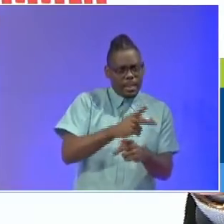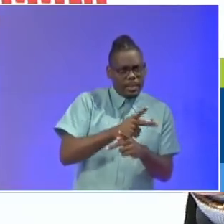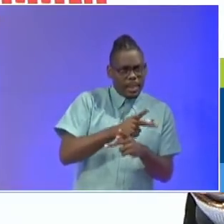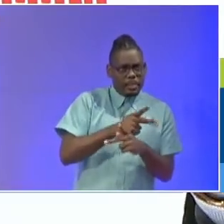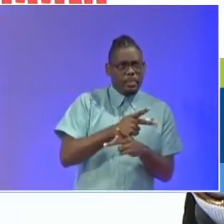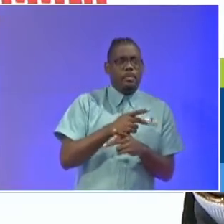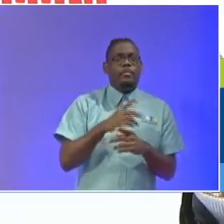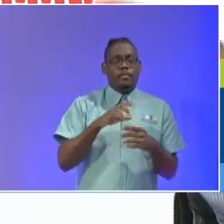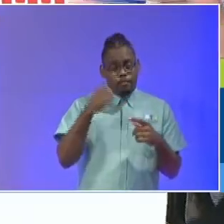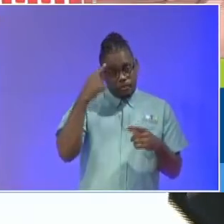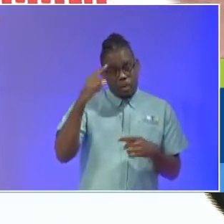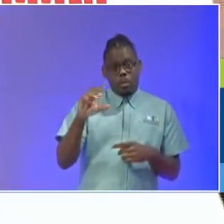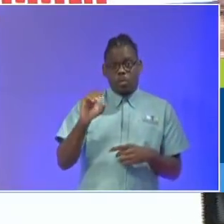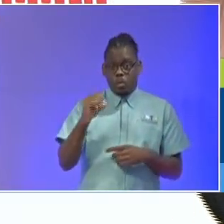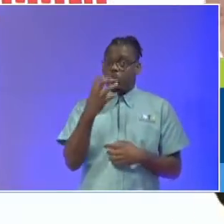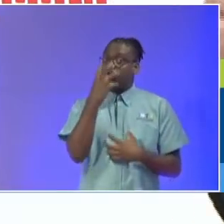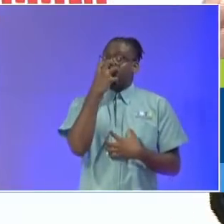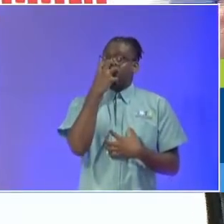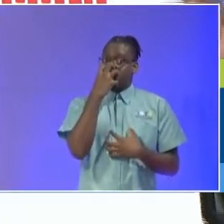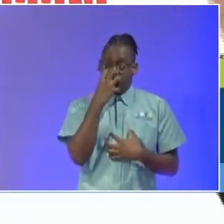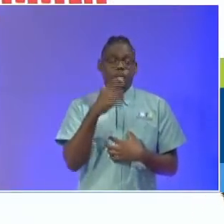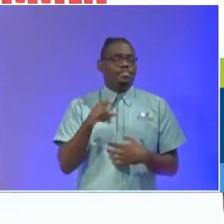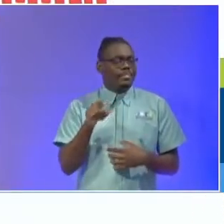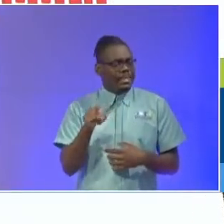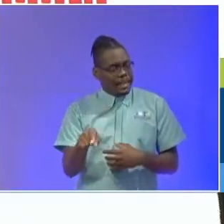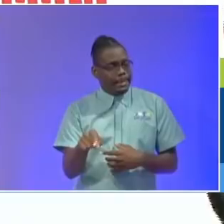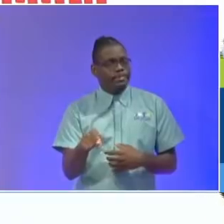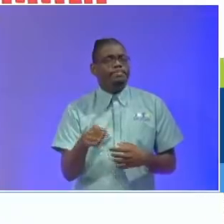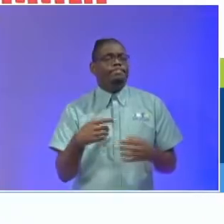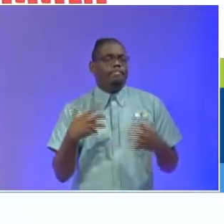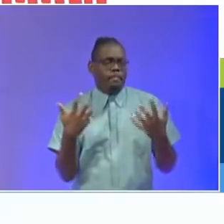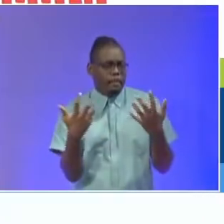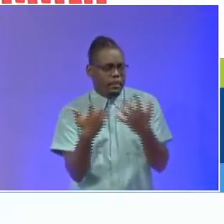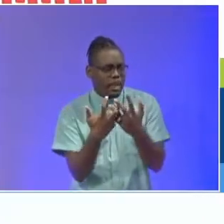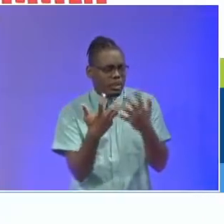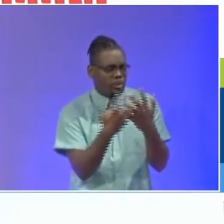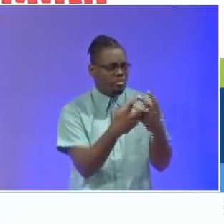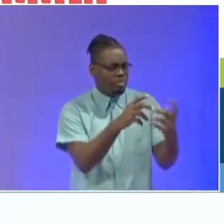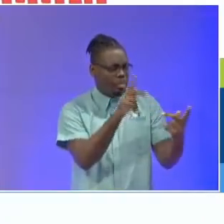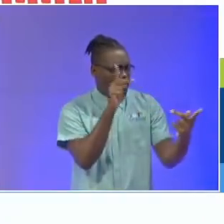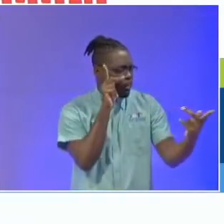the patients, reducing the need for manual